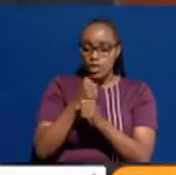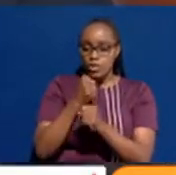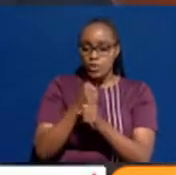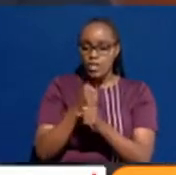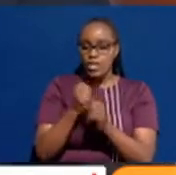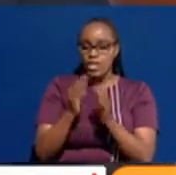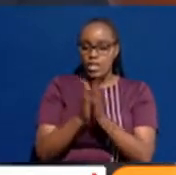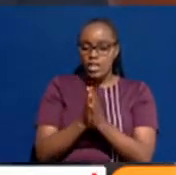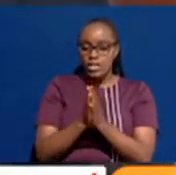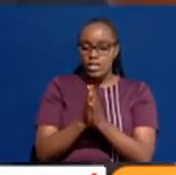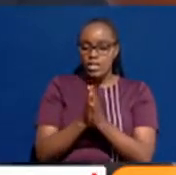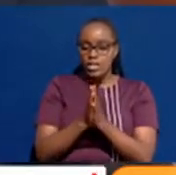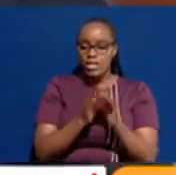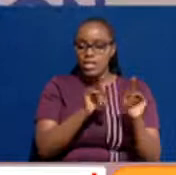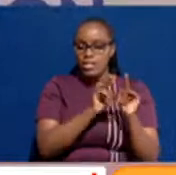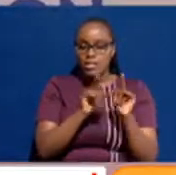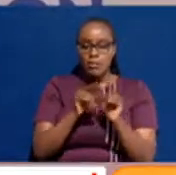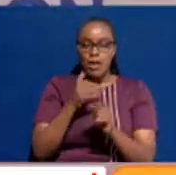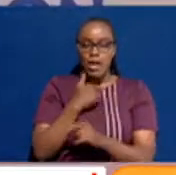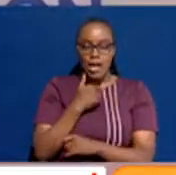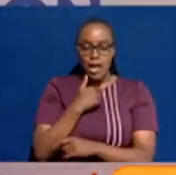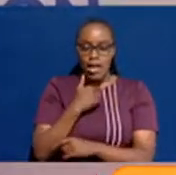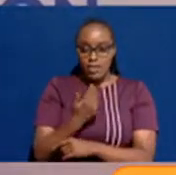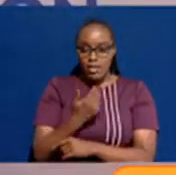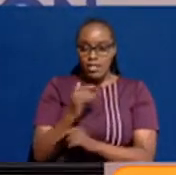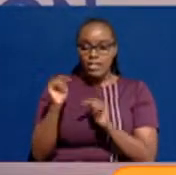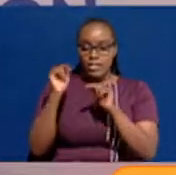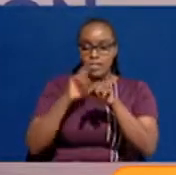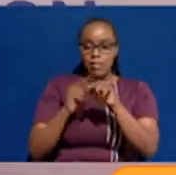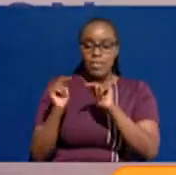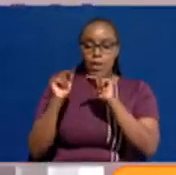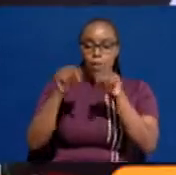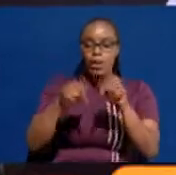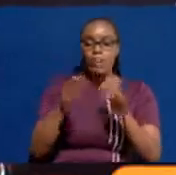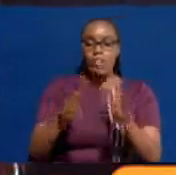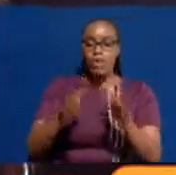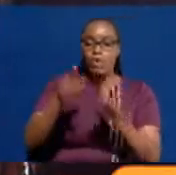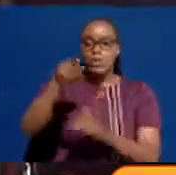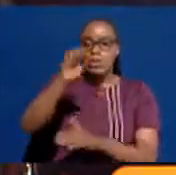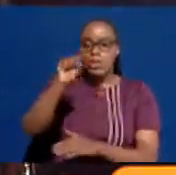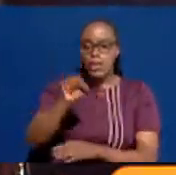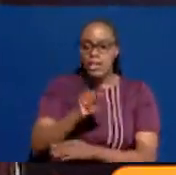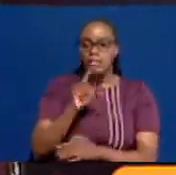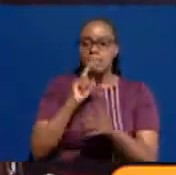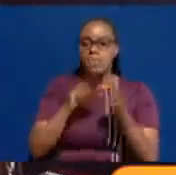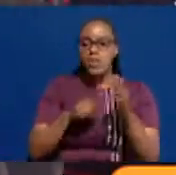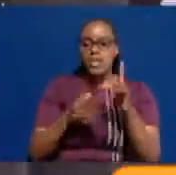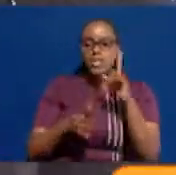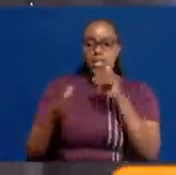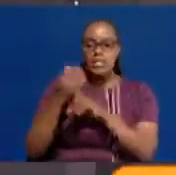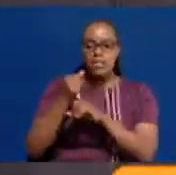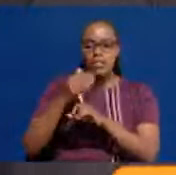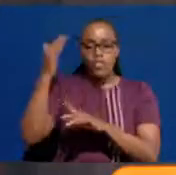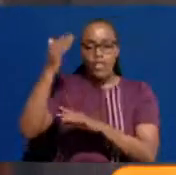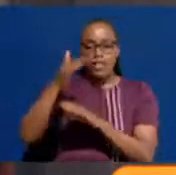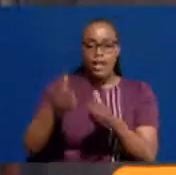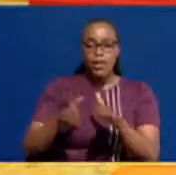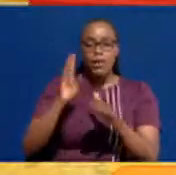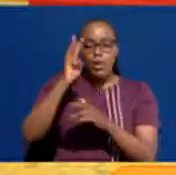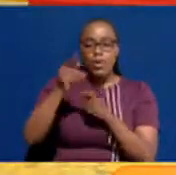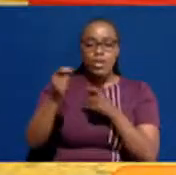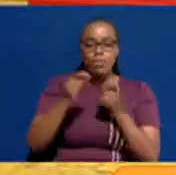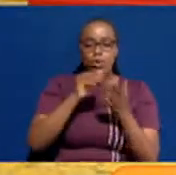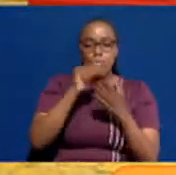Like 2 billion. While attending the ceremony, Roads PS Joseph Mbugua stated that the achievement of the expressway will attract